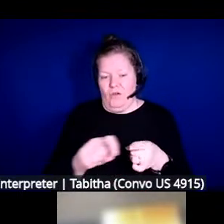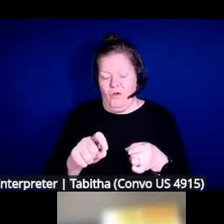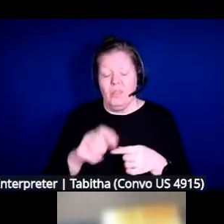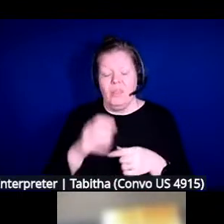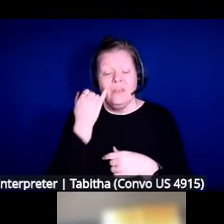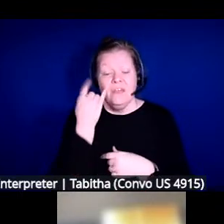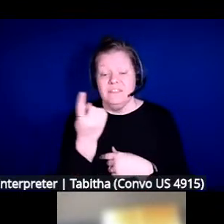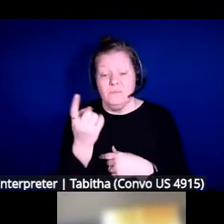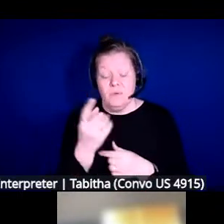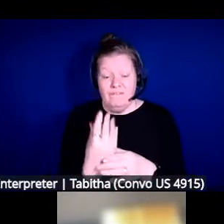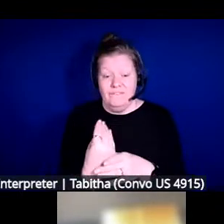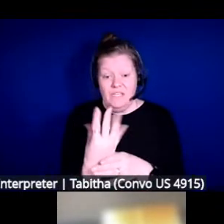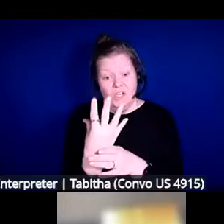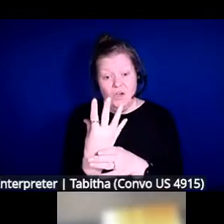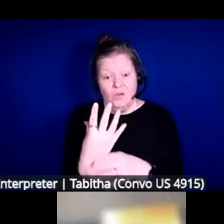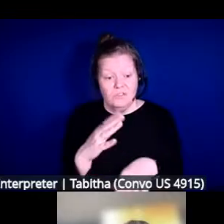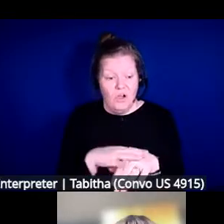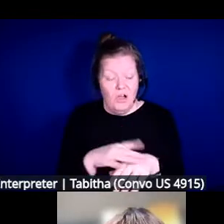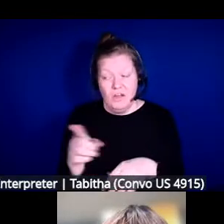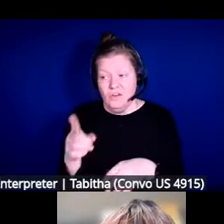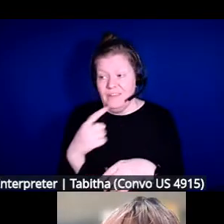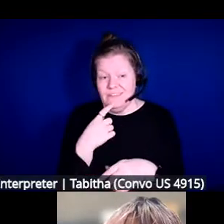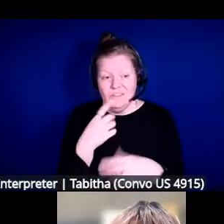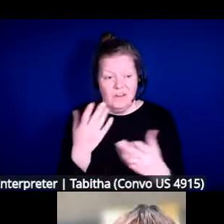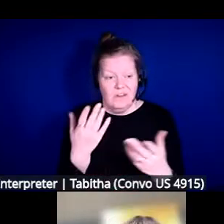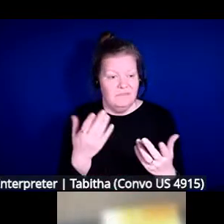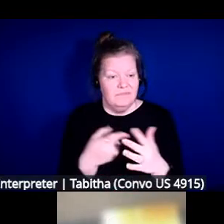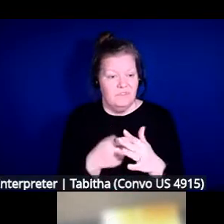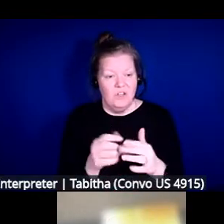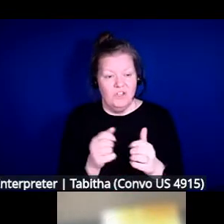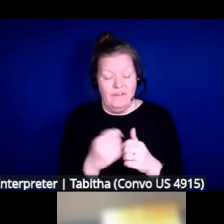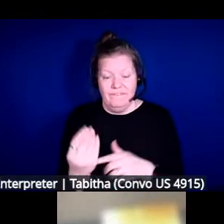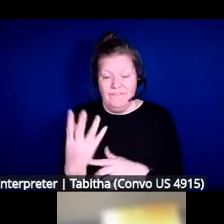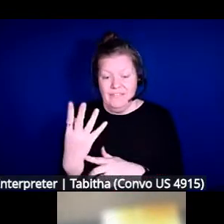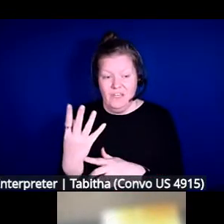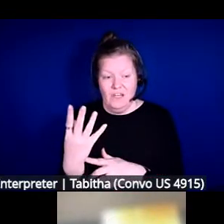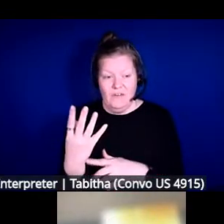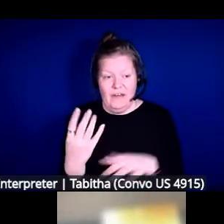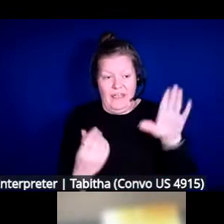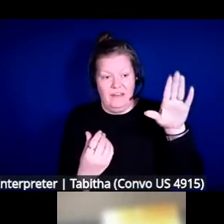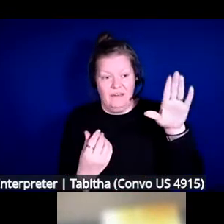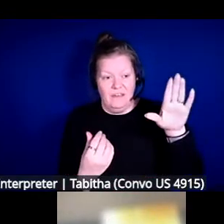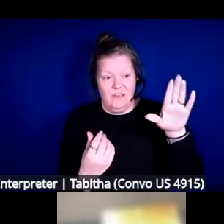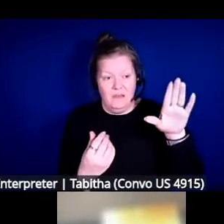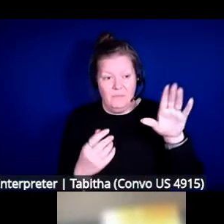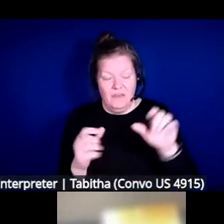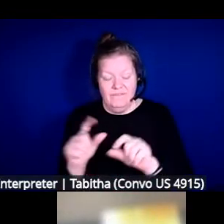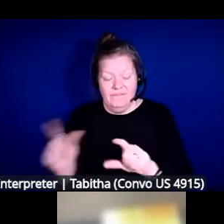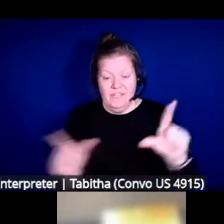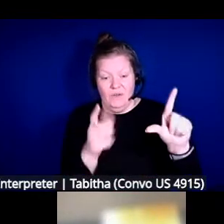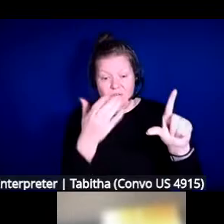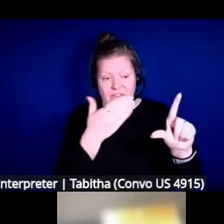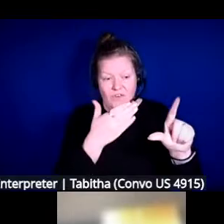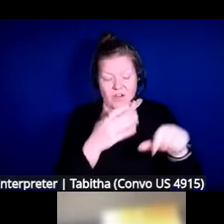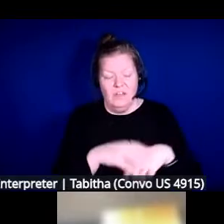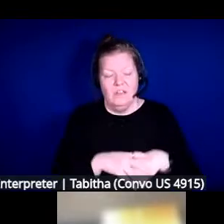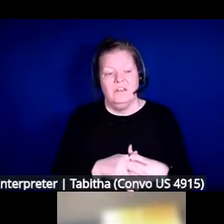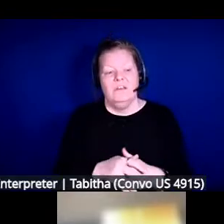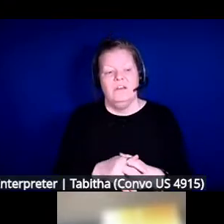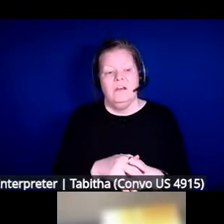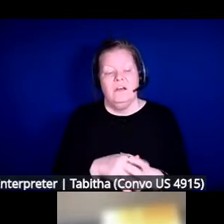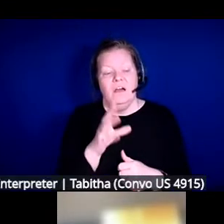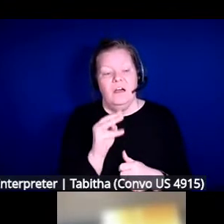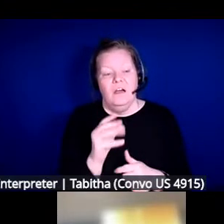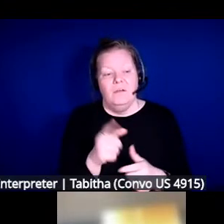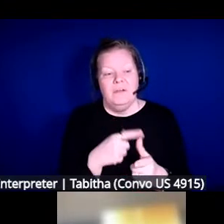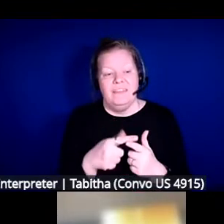If someone's video pops on, or if they start, they video and they put a hand up, which brings their video all the way up to the front,